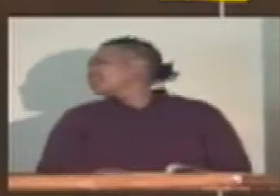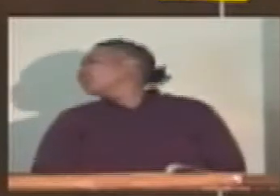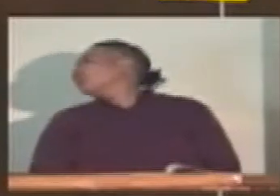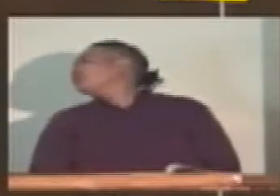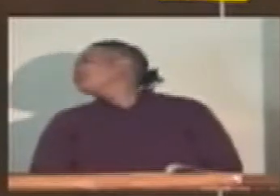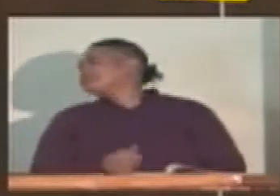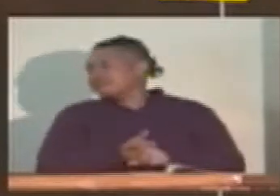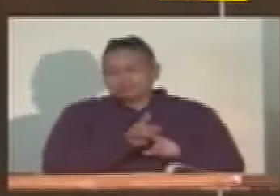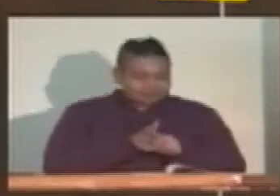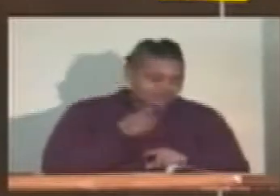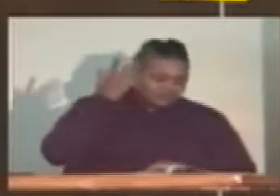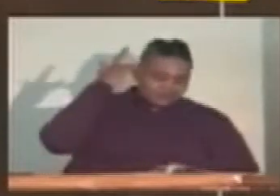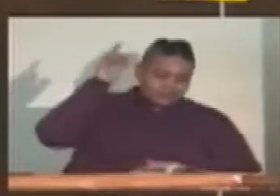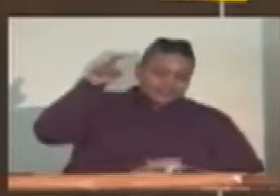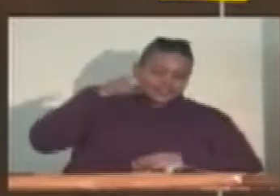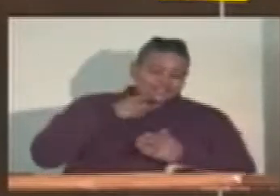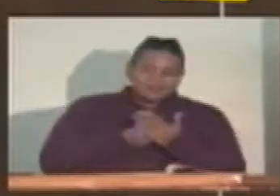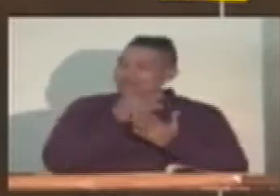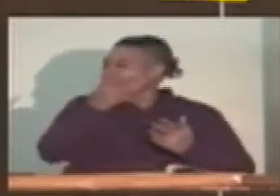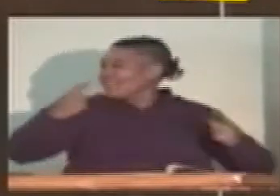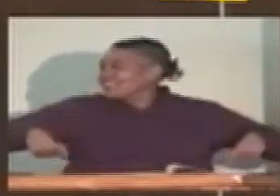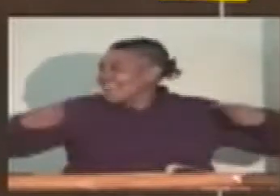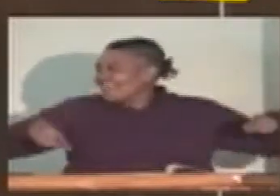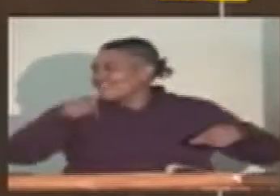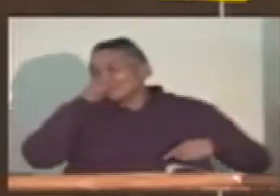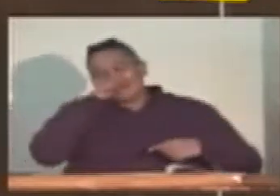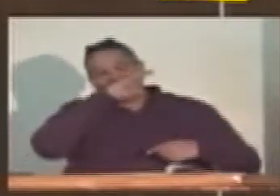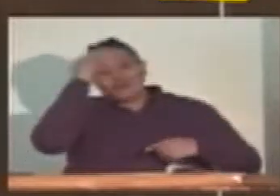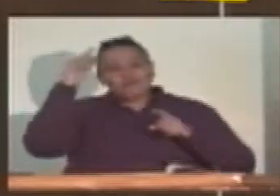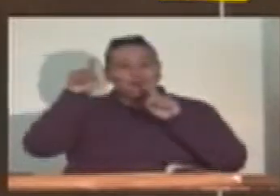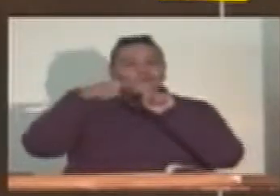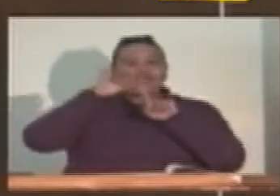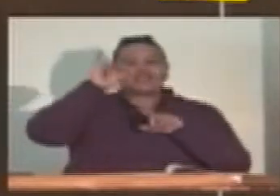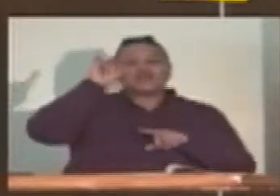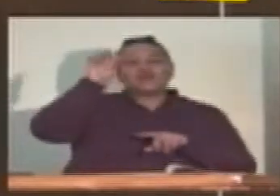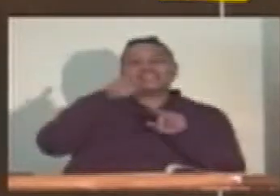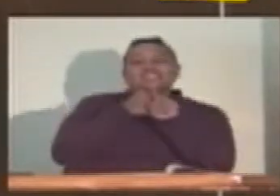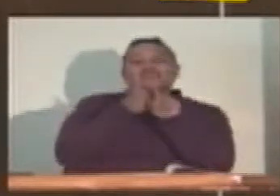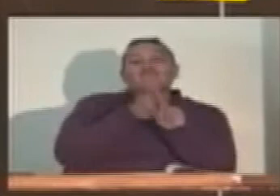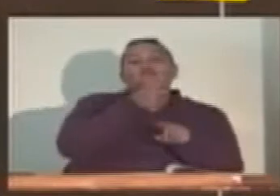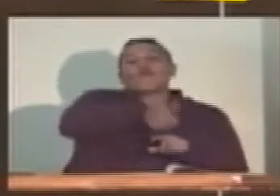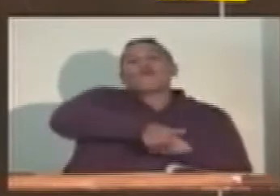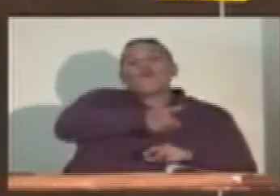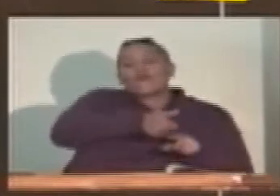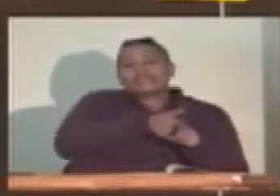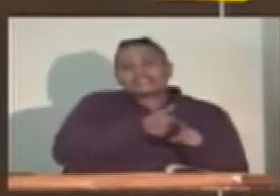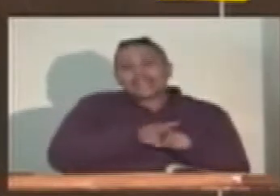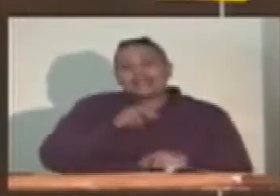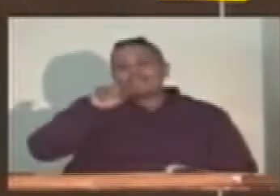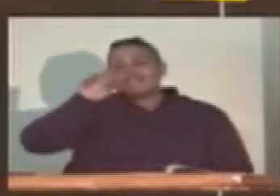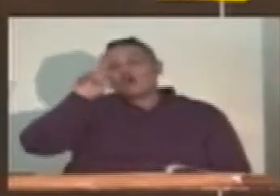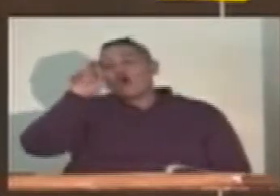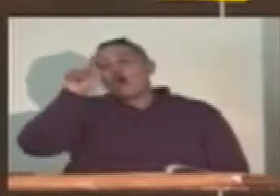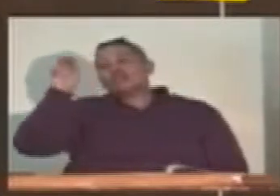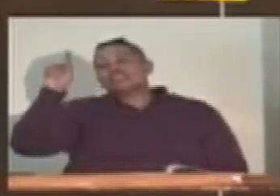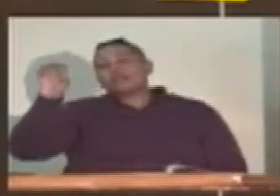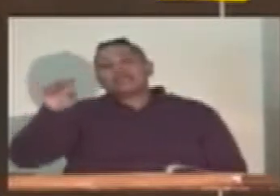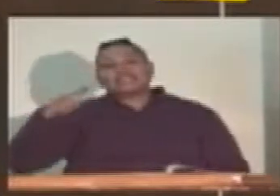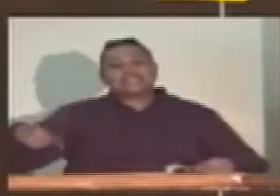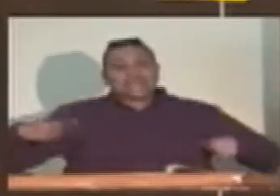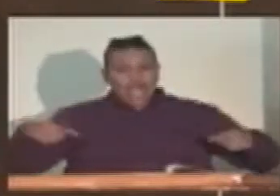be buying tires from private companies when the JUTC owns the Jamaica Ultimate Tire Company?